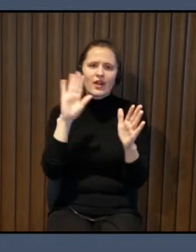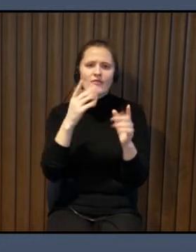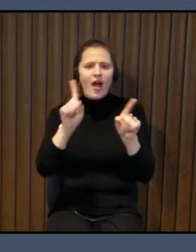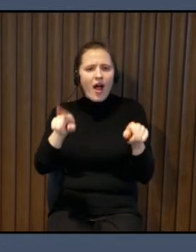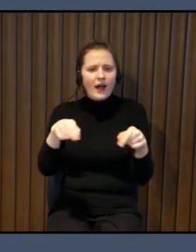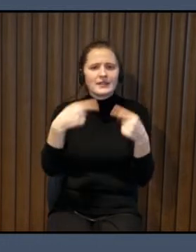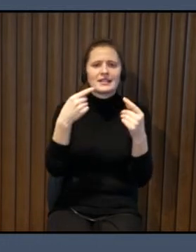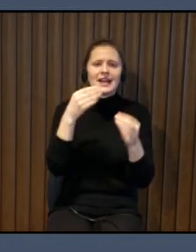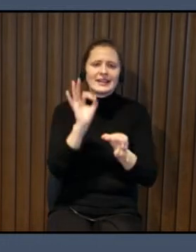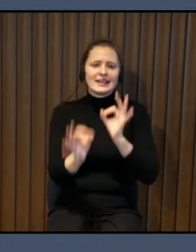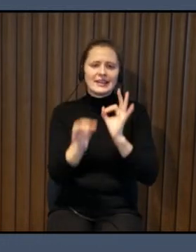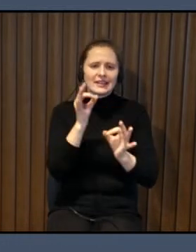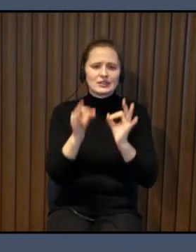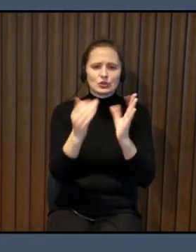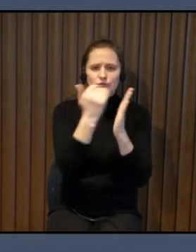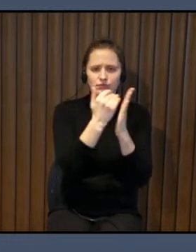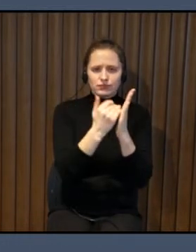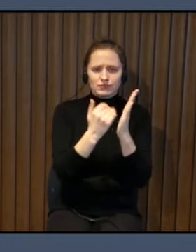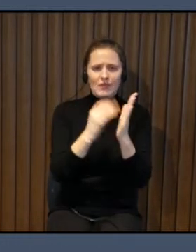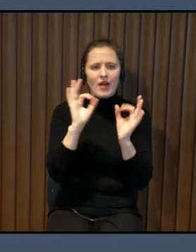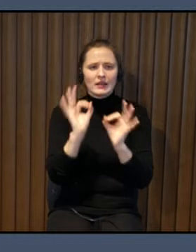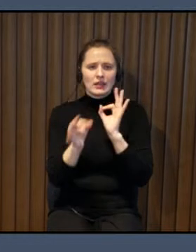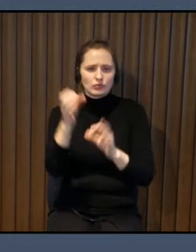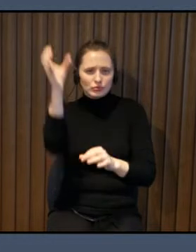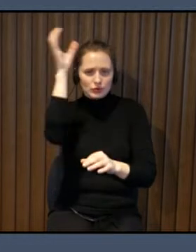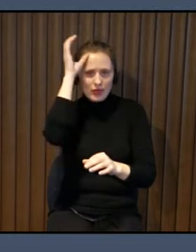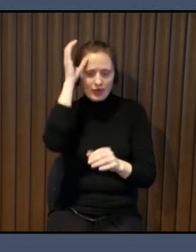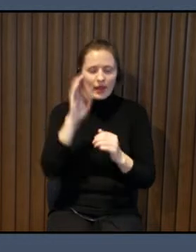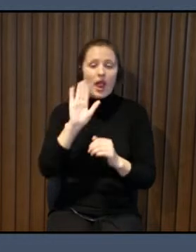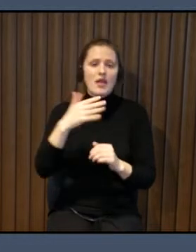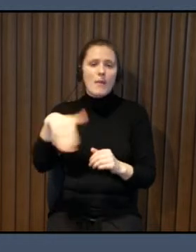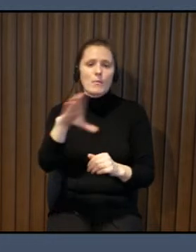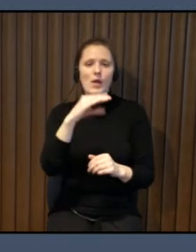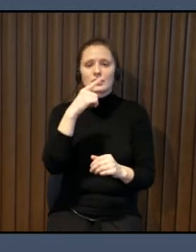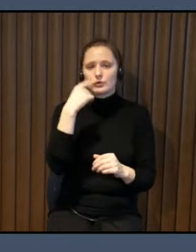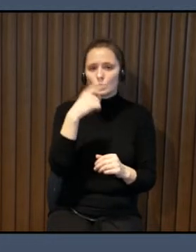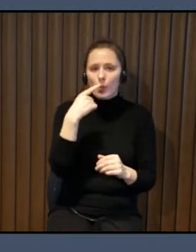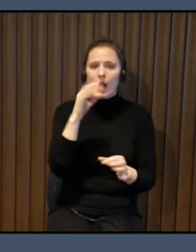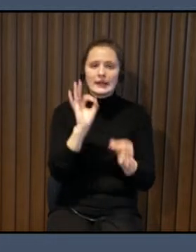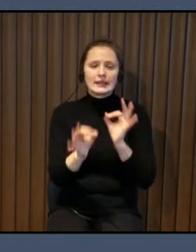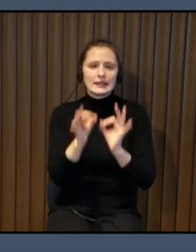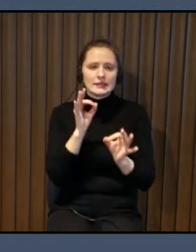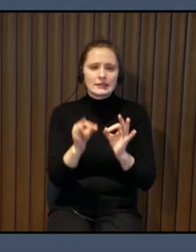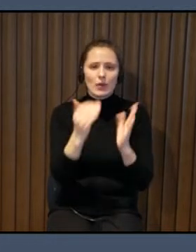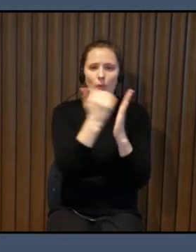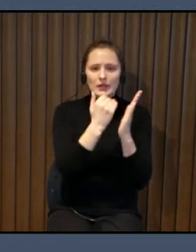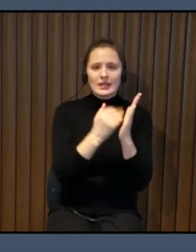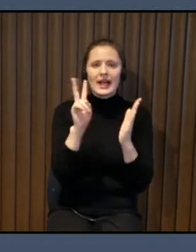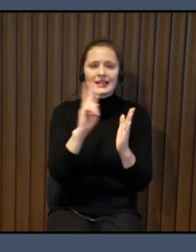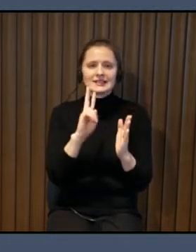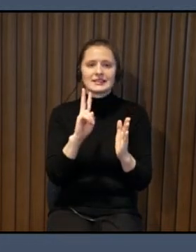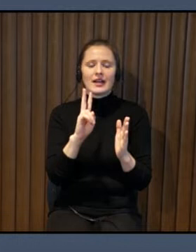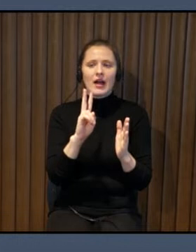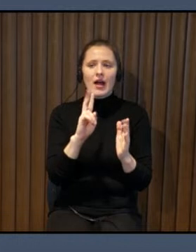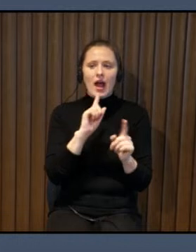as well as other general principles derived from other pieces of legislation or case